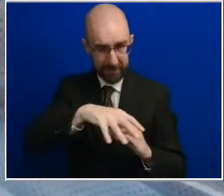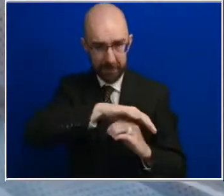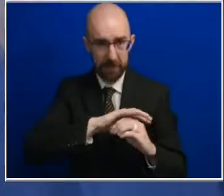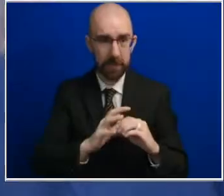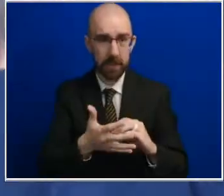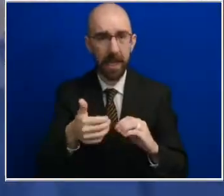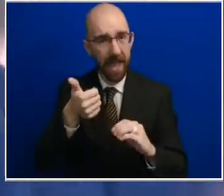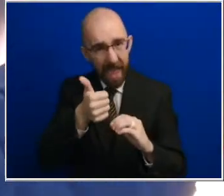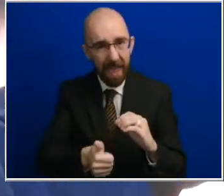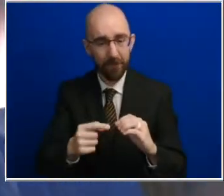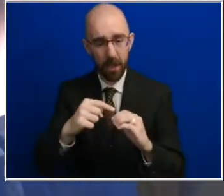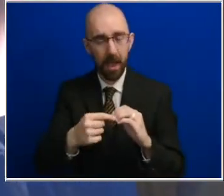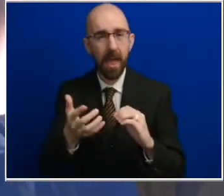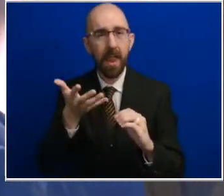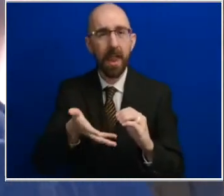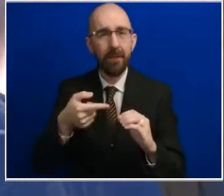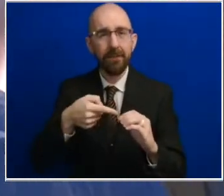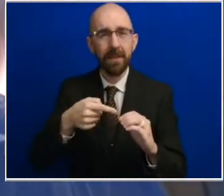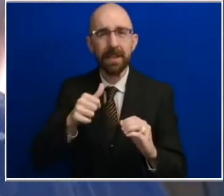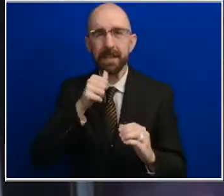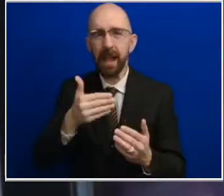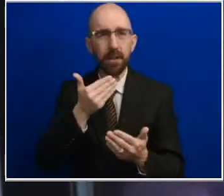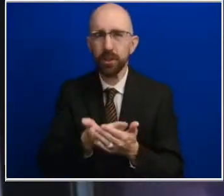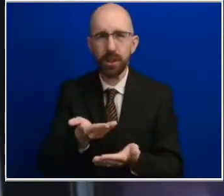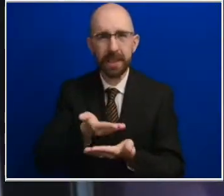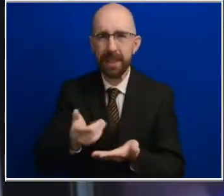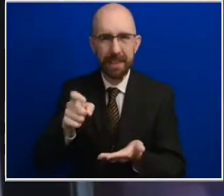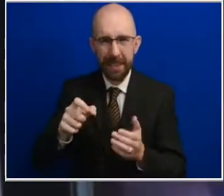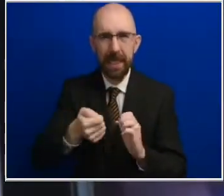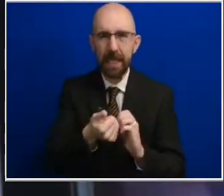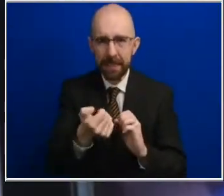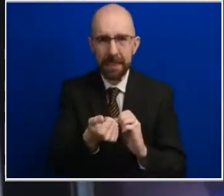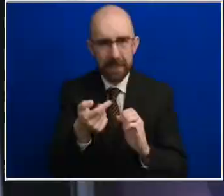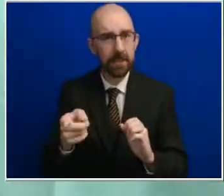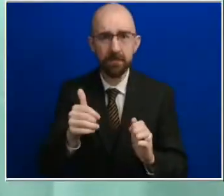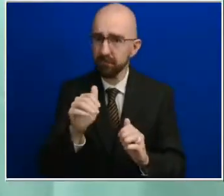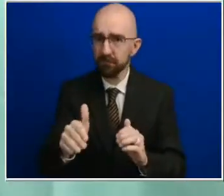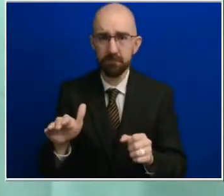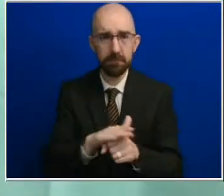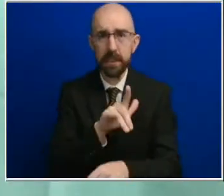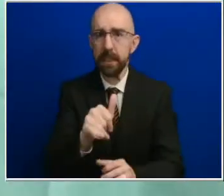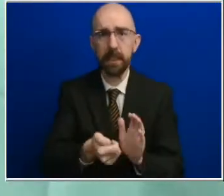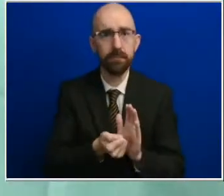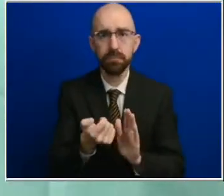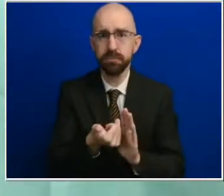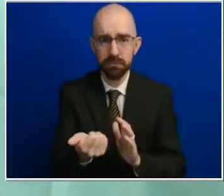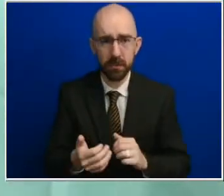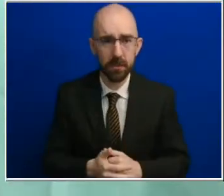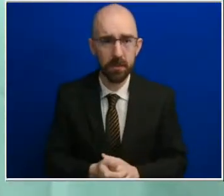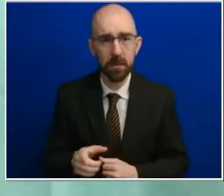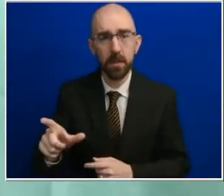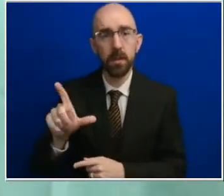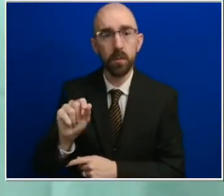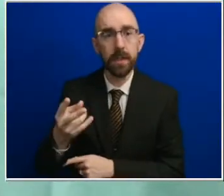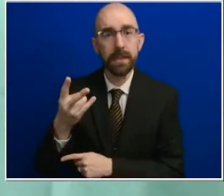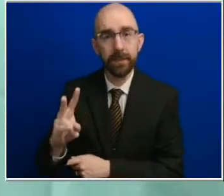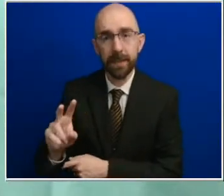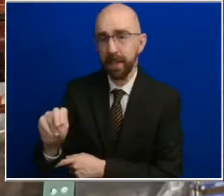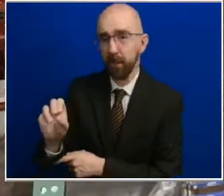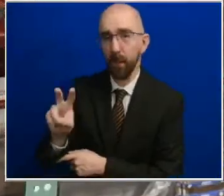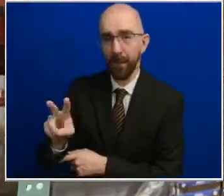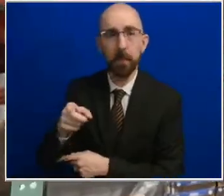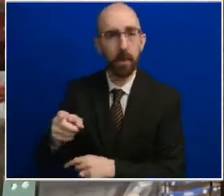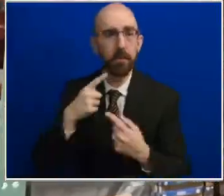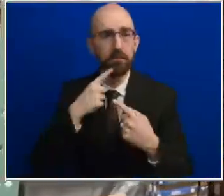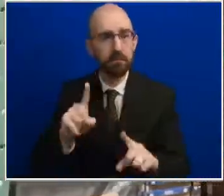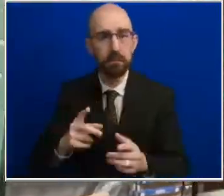the tissue causing his seizures. The second surgery in November 2017 worked, and Eli hasn't had